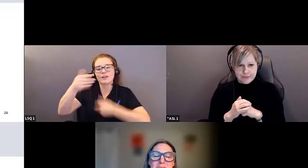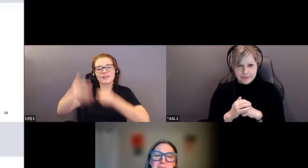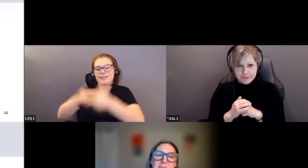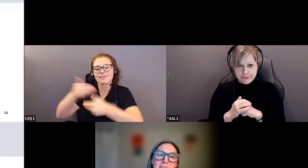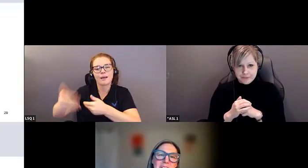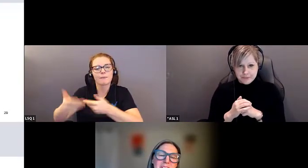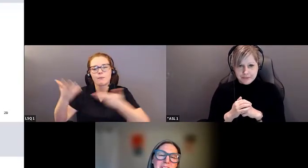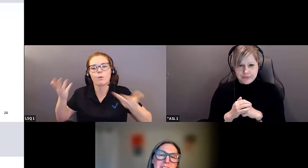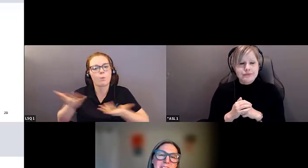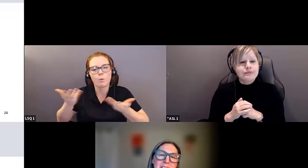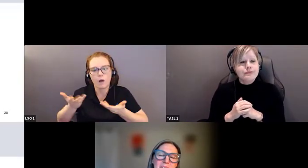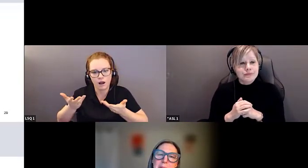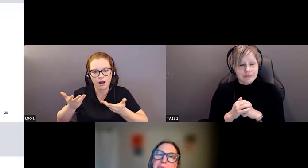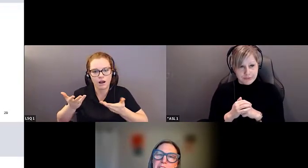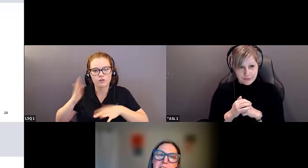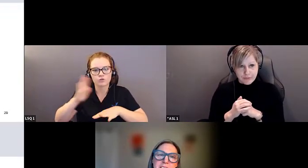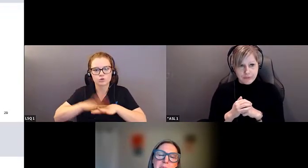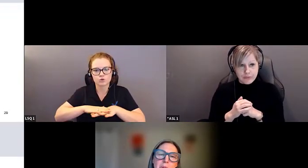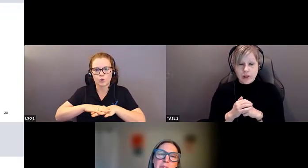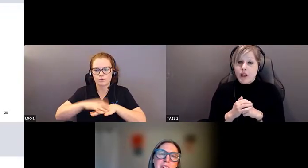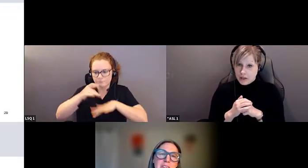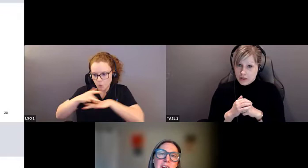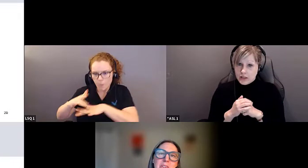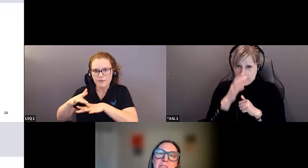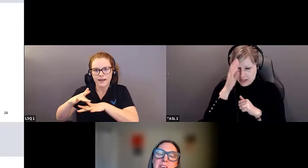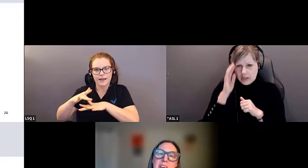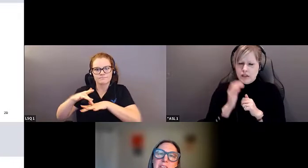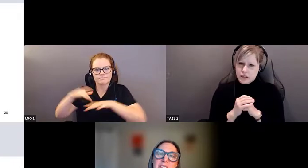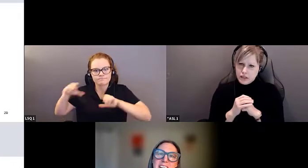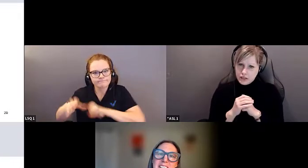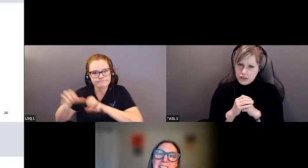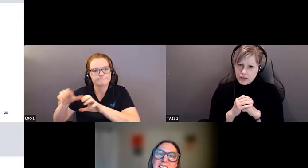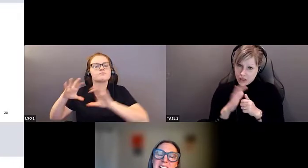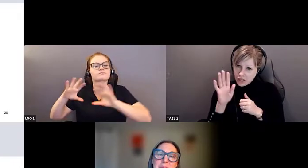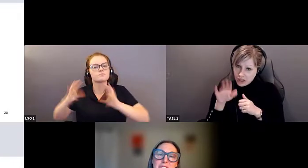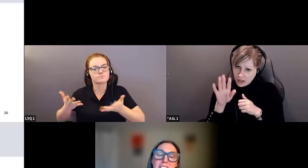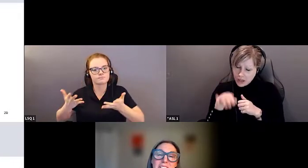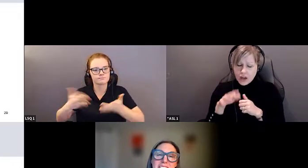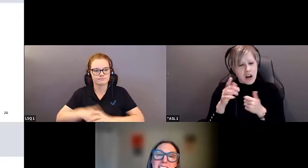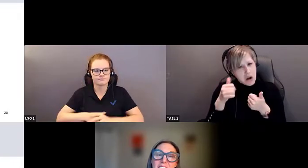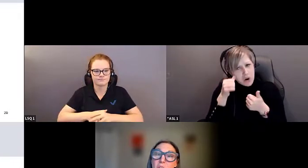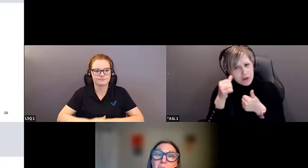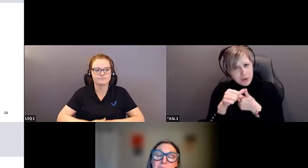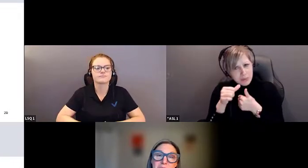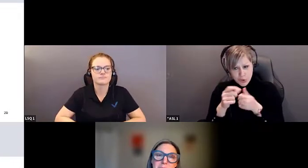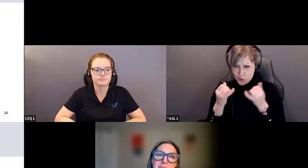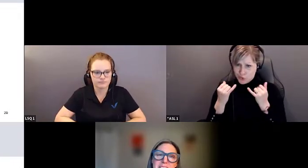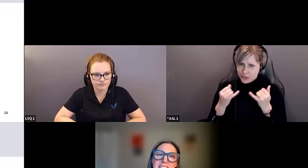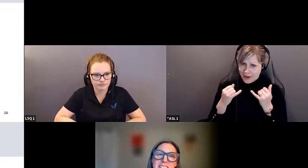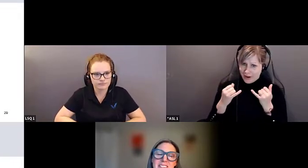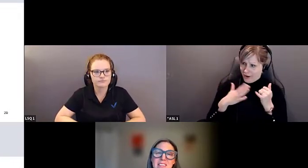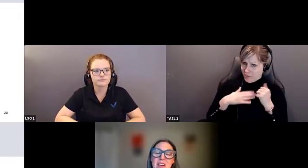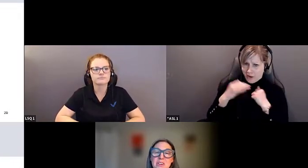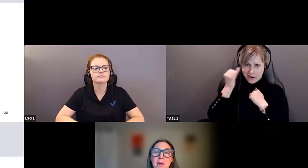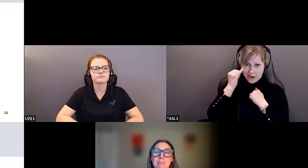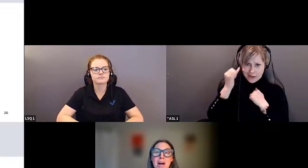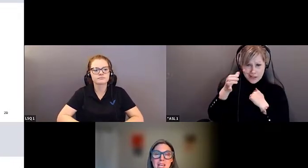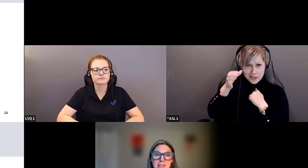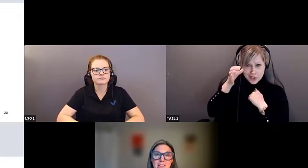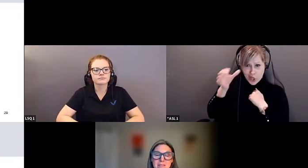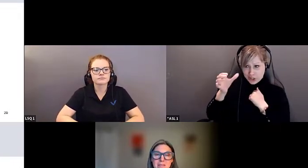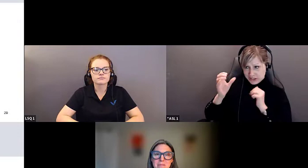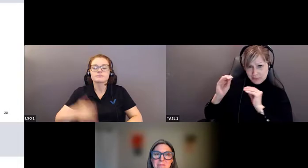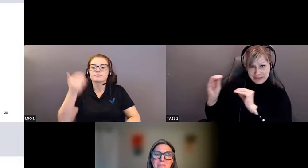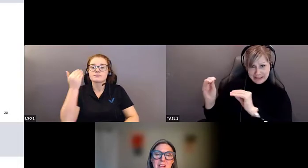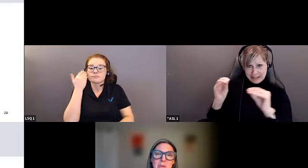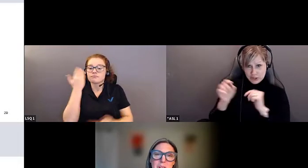You'll also recall that right up front, it's important for us to understand that the ideas that I'm sharing today, all of them, they are not